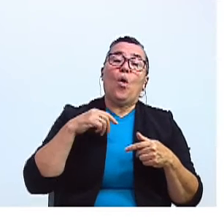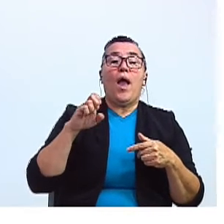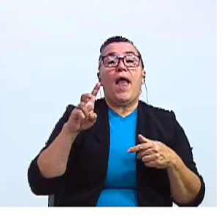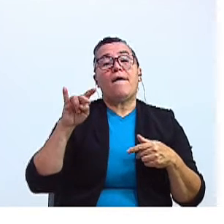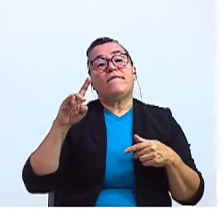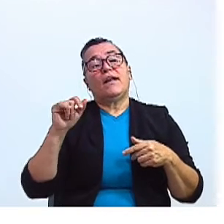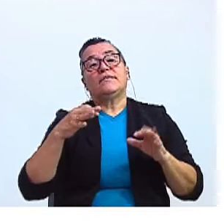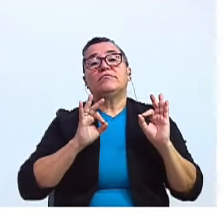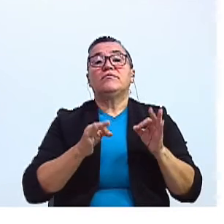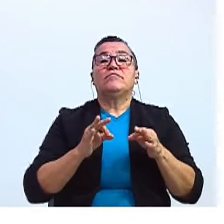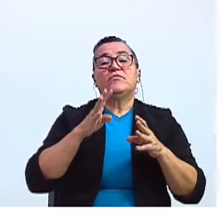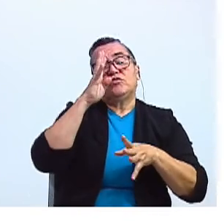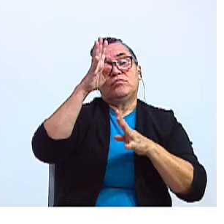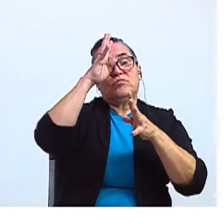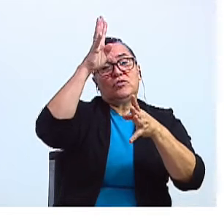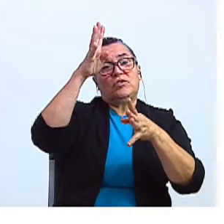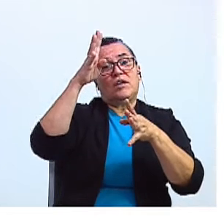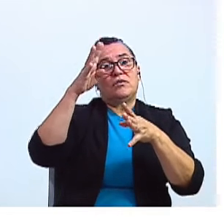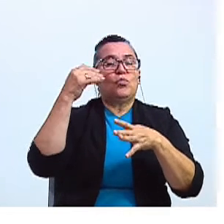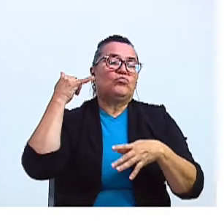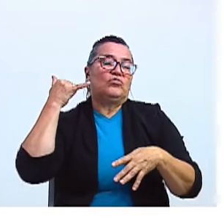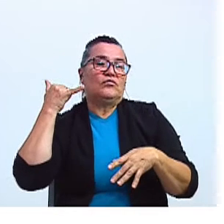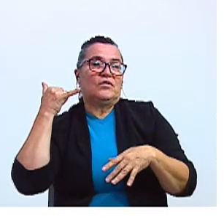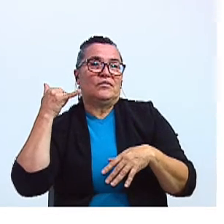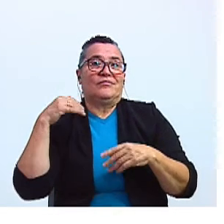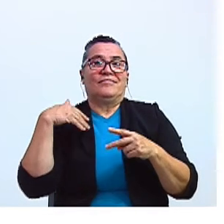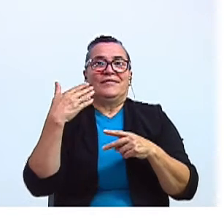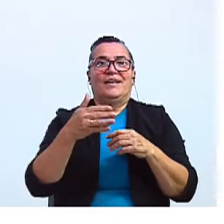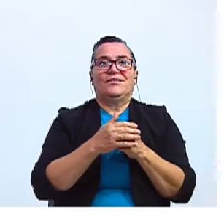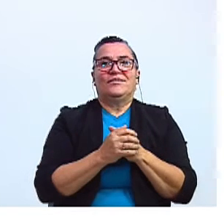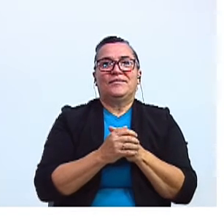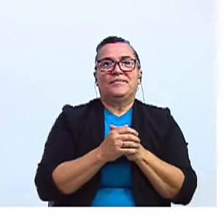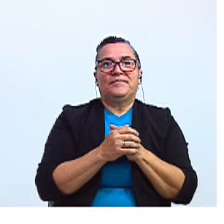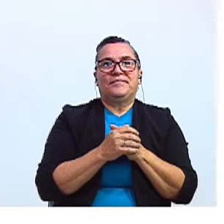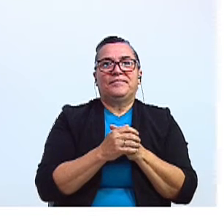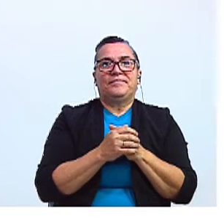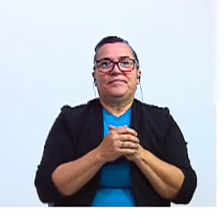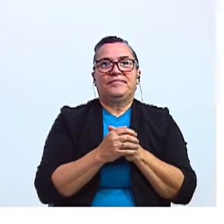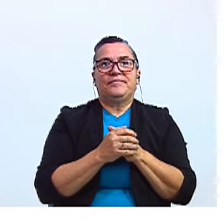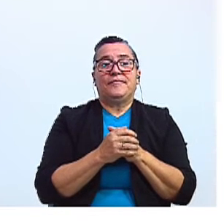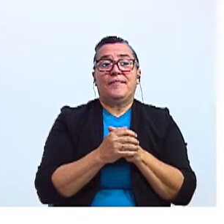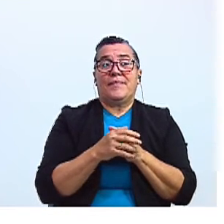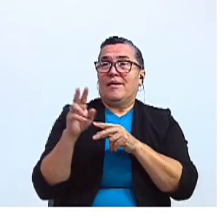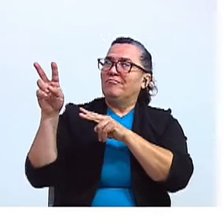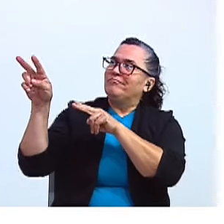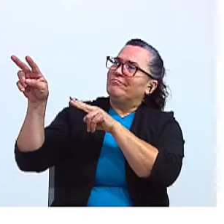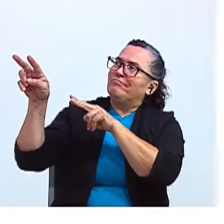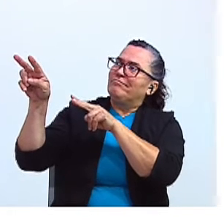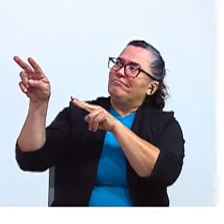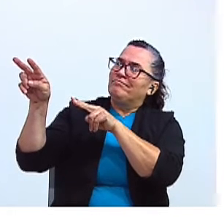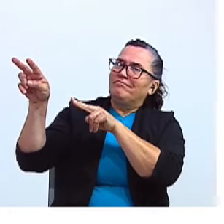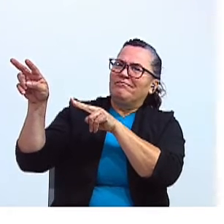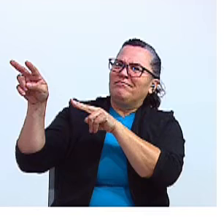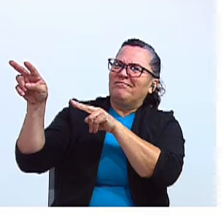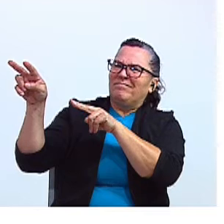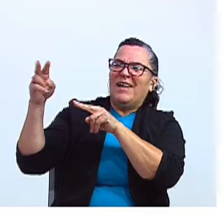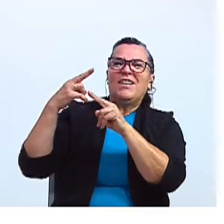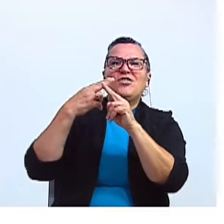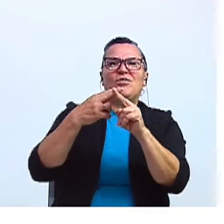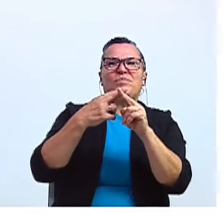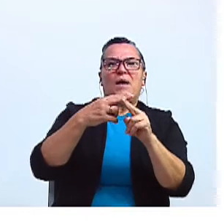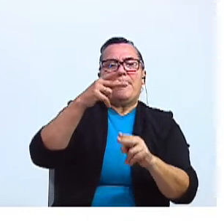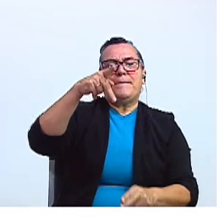I decided to invent a phone. Next one. And I'm going to name it. I name it